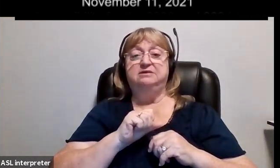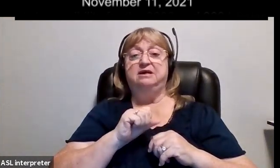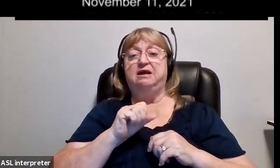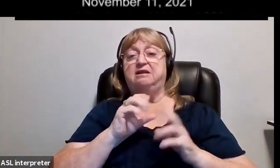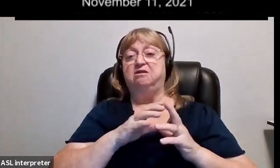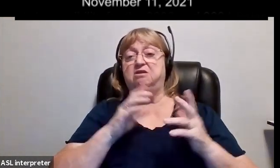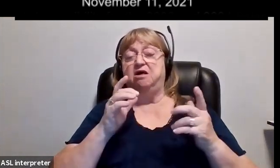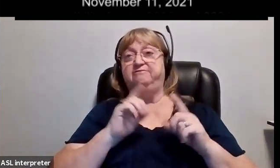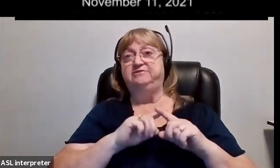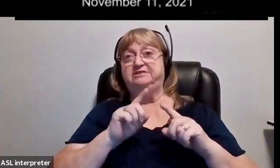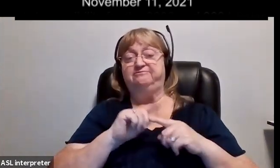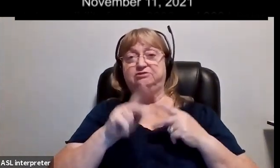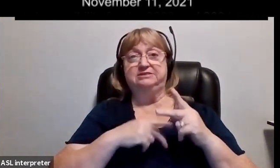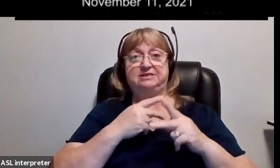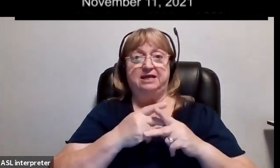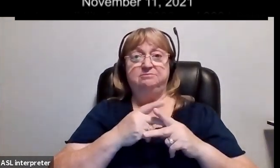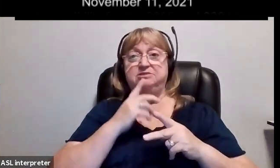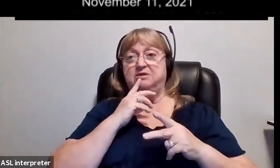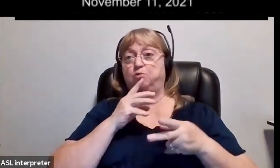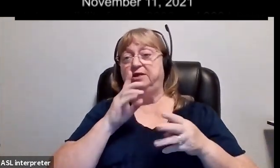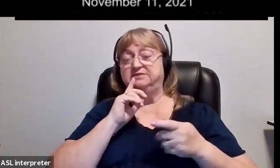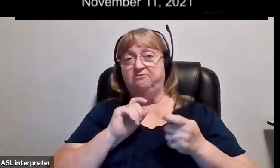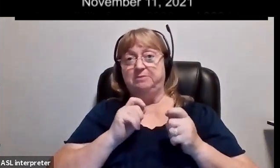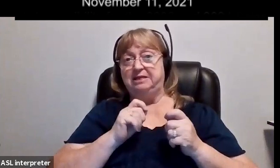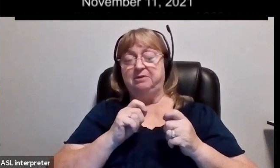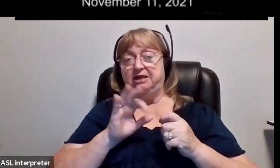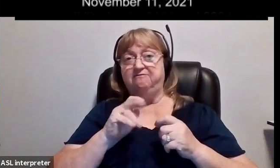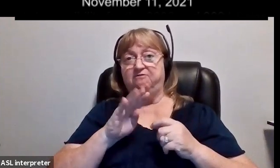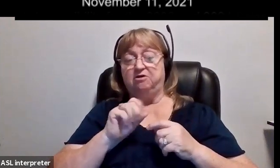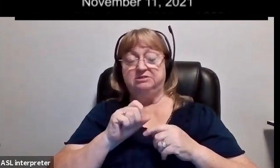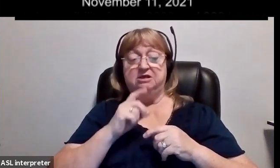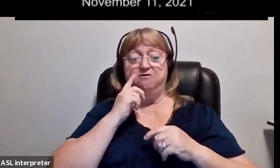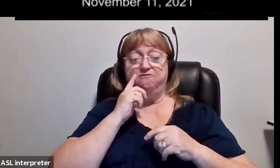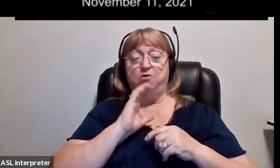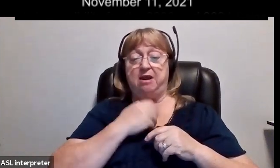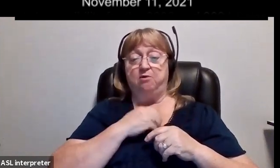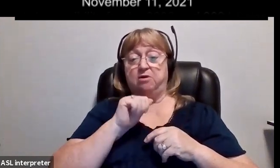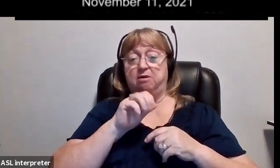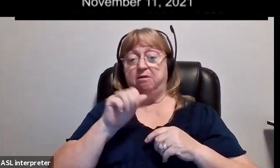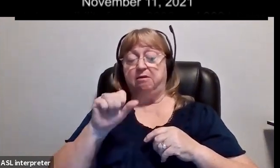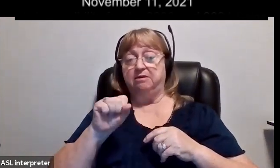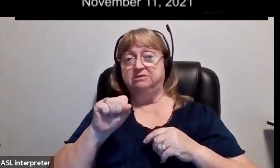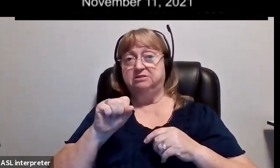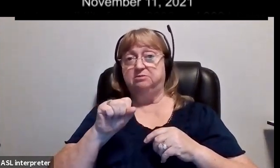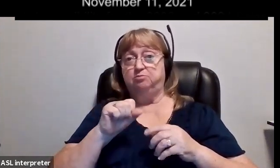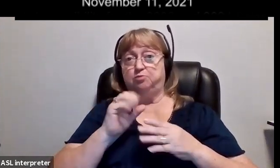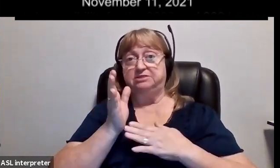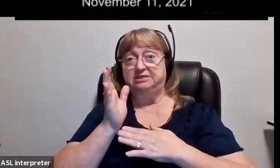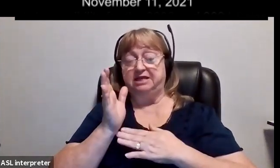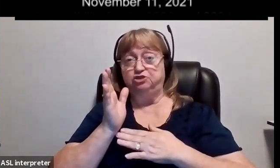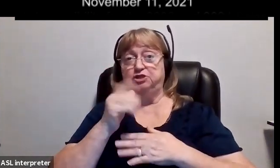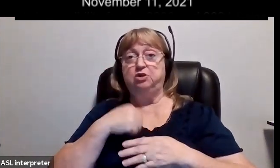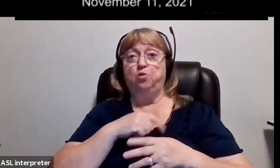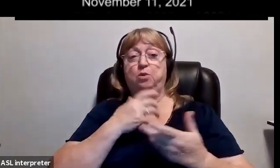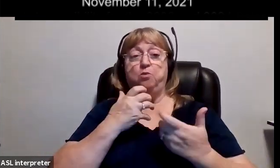lots of different types of ways of manipulating fonts. For our AAS presentations, what we want to get